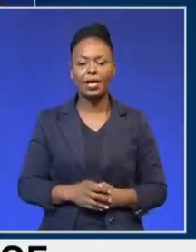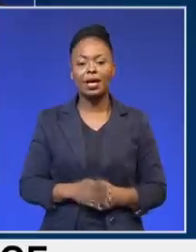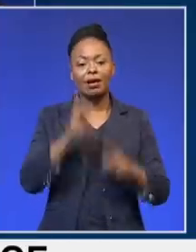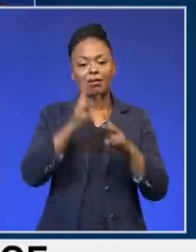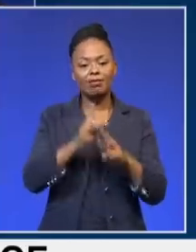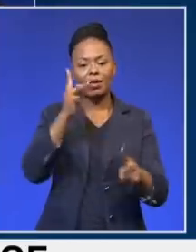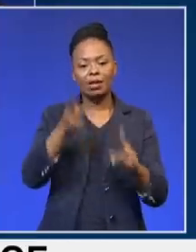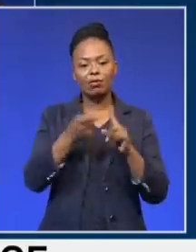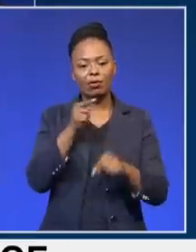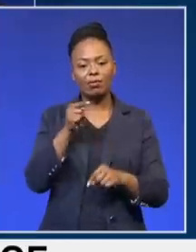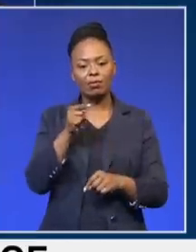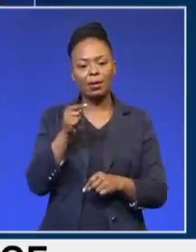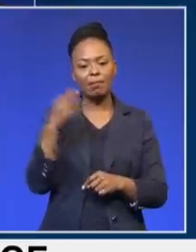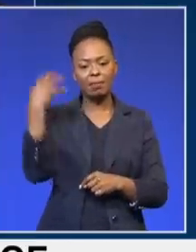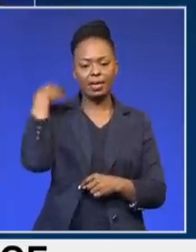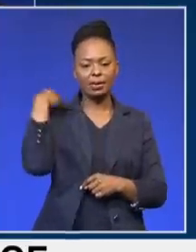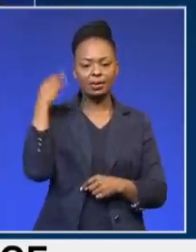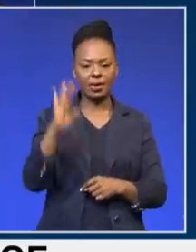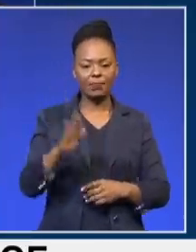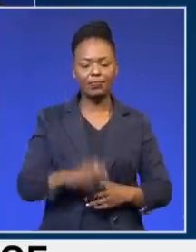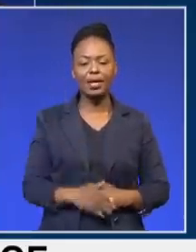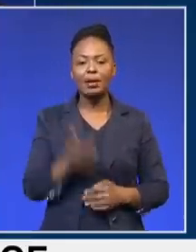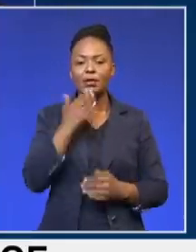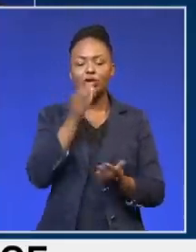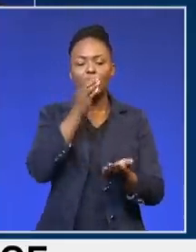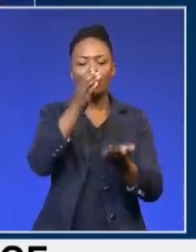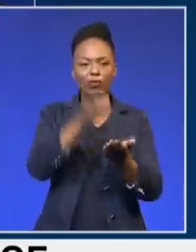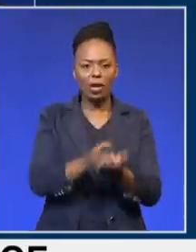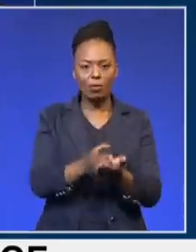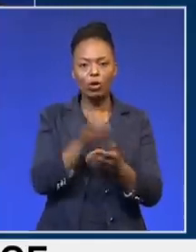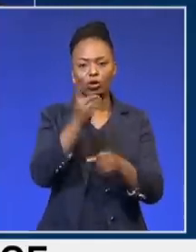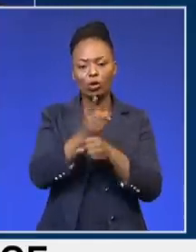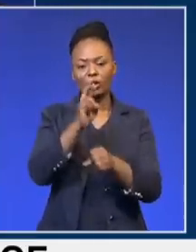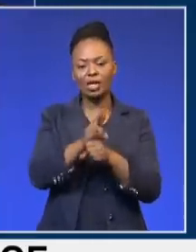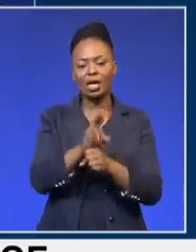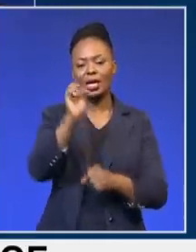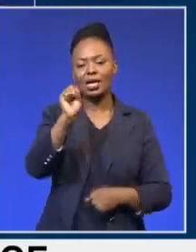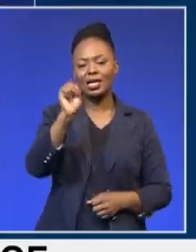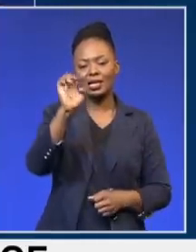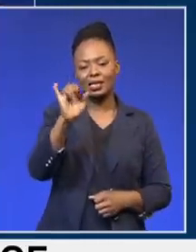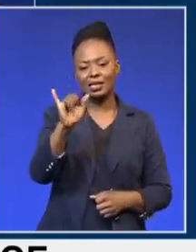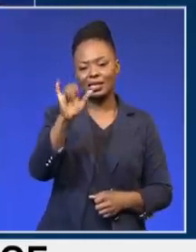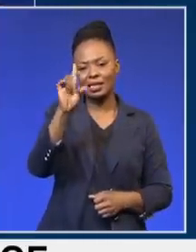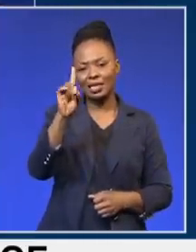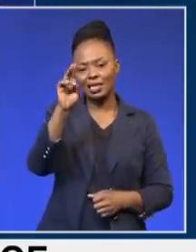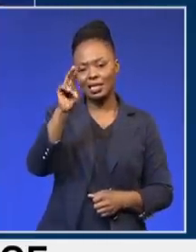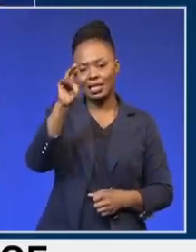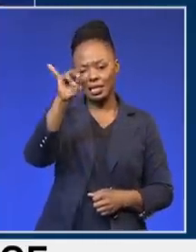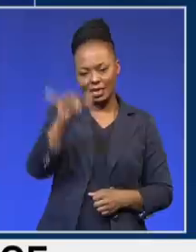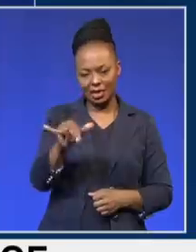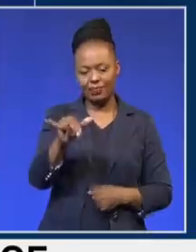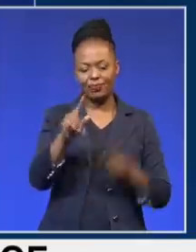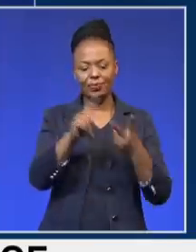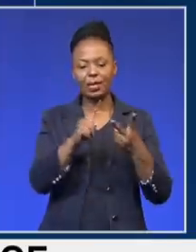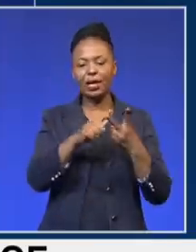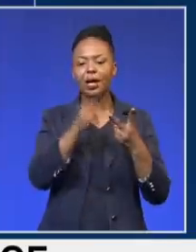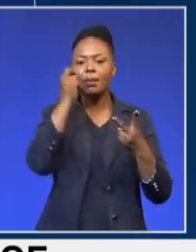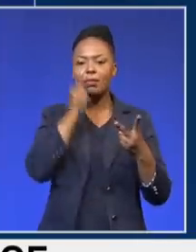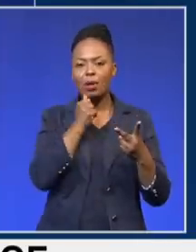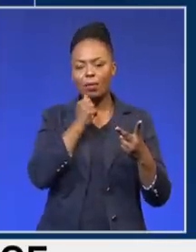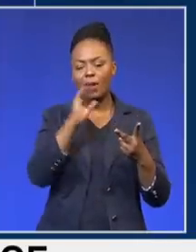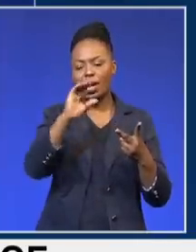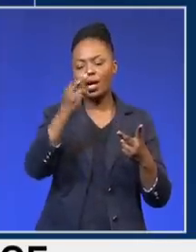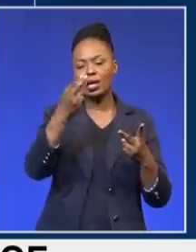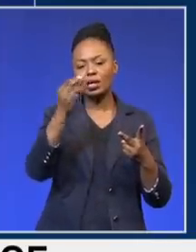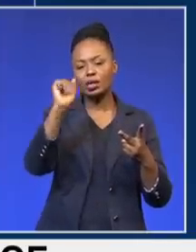my end, Minister. Can you confirm that when Dr. Sydney Mufamadi as well as Mr. Chauke went to the USA, was